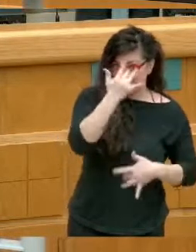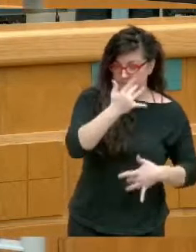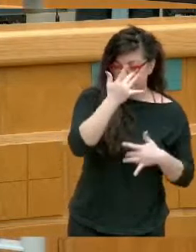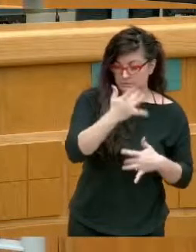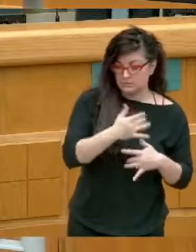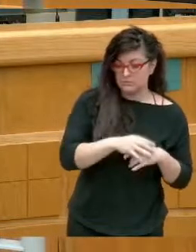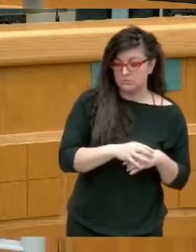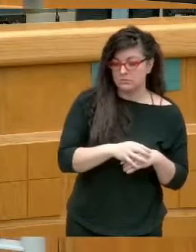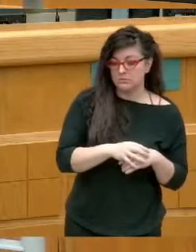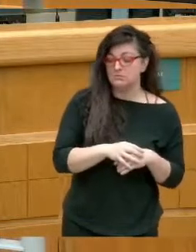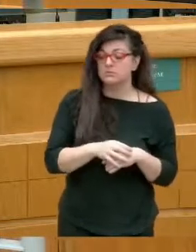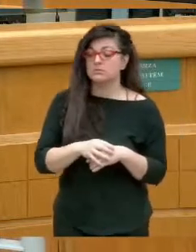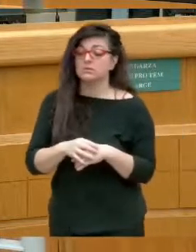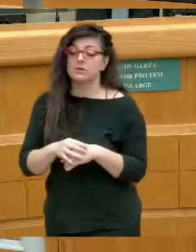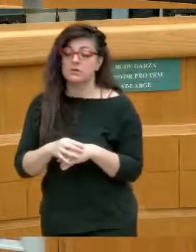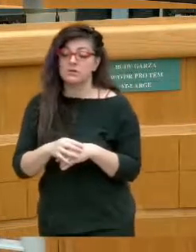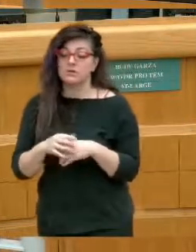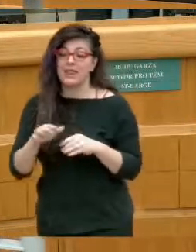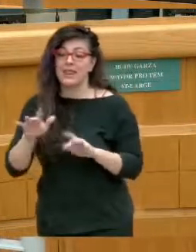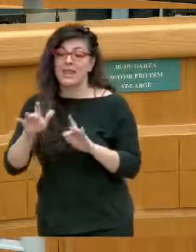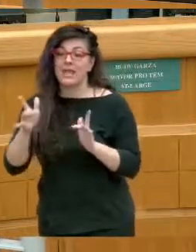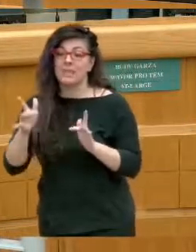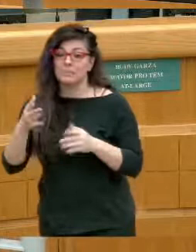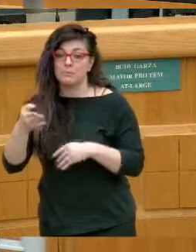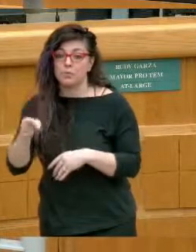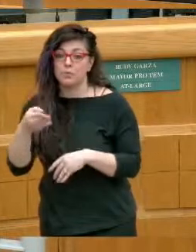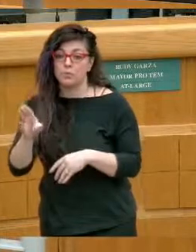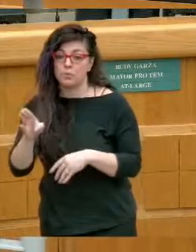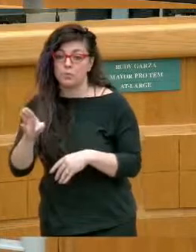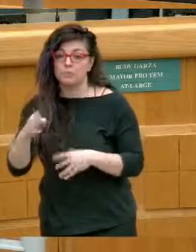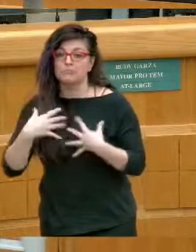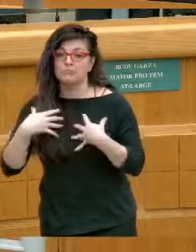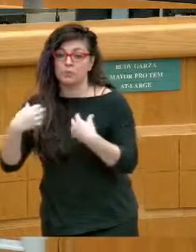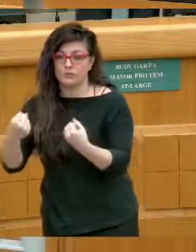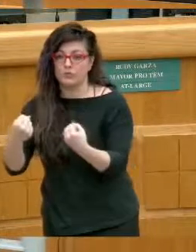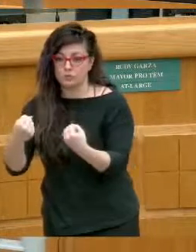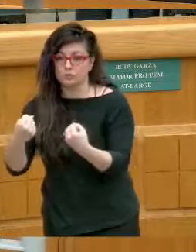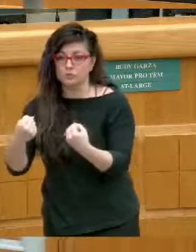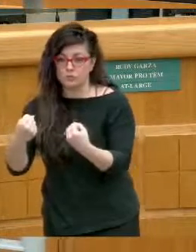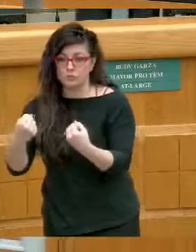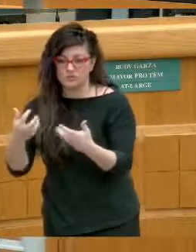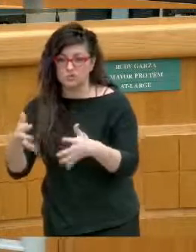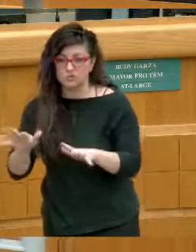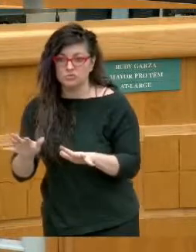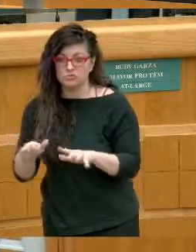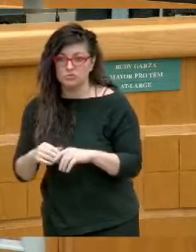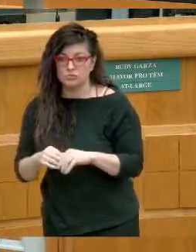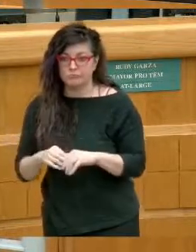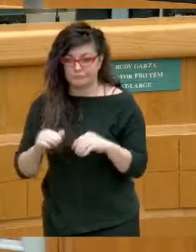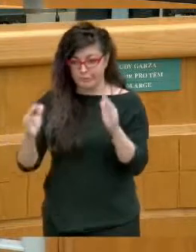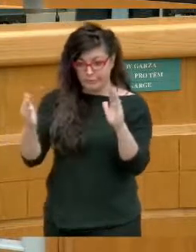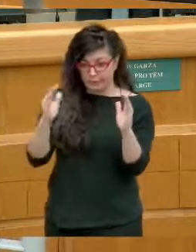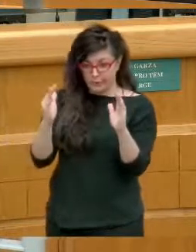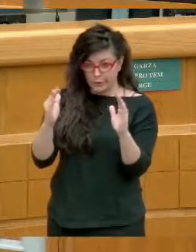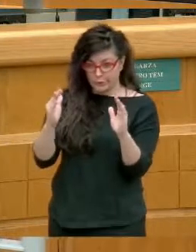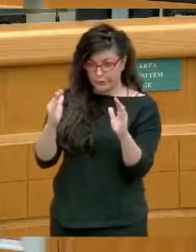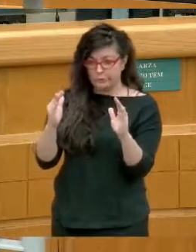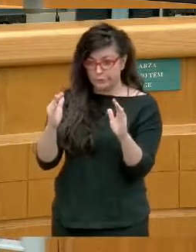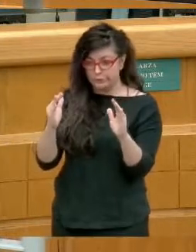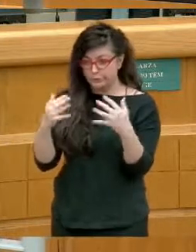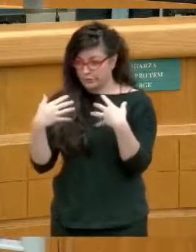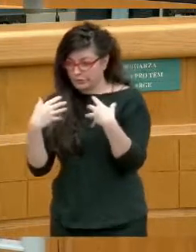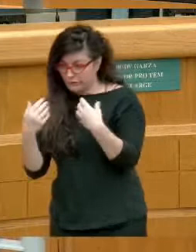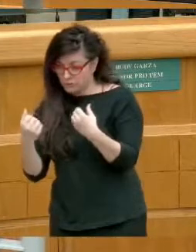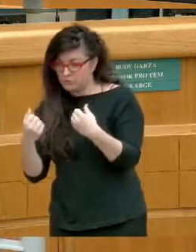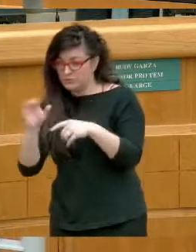then the recovered cases is in the lighter blue, this one here. So those are the recovered cases. That